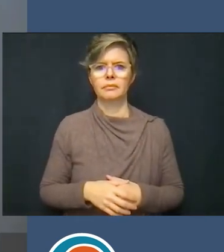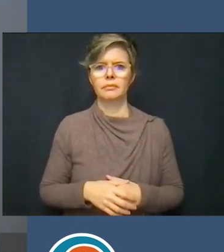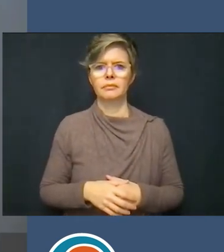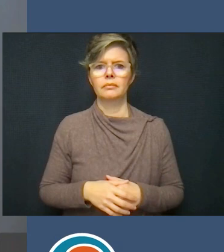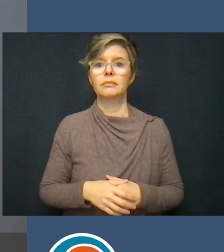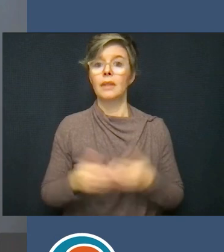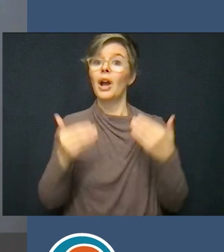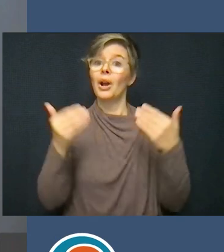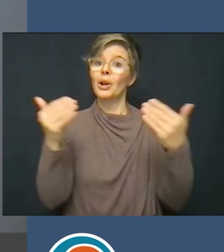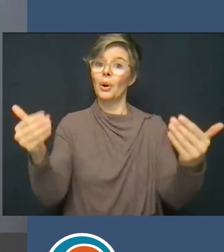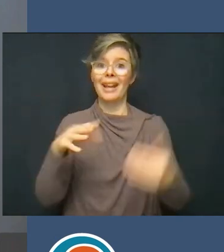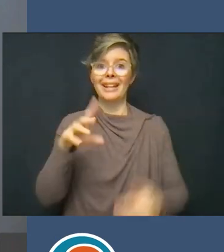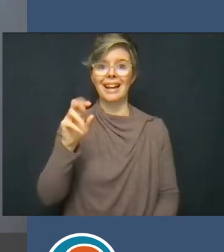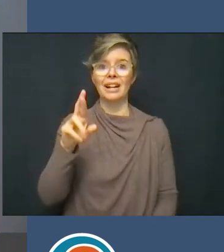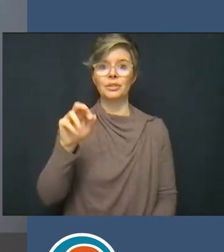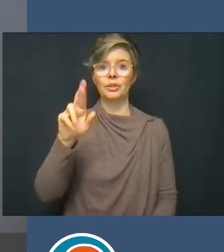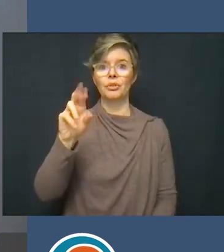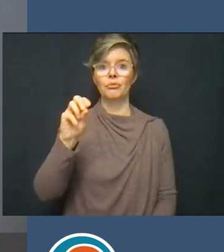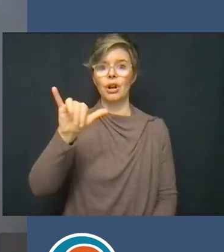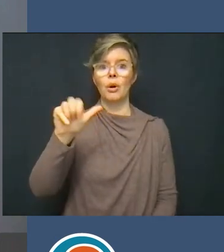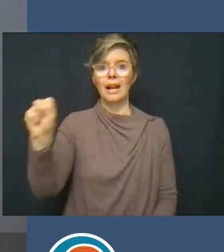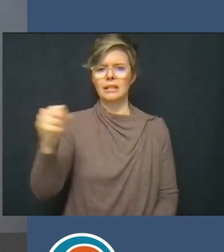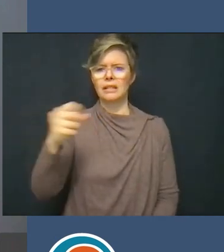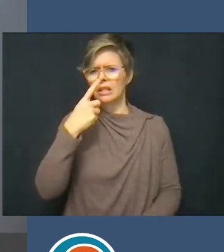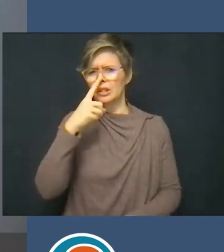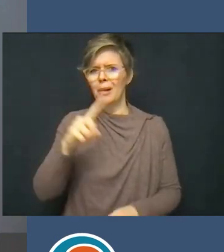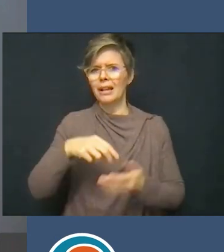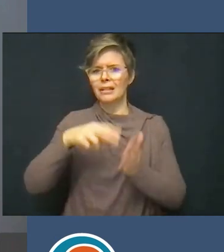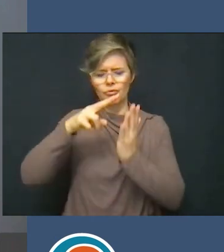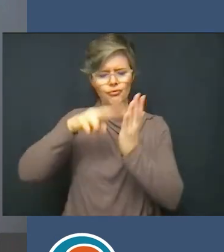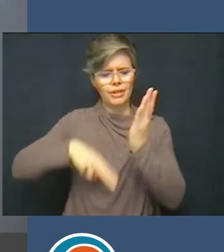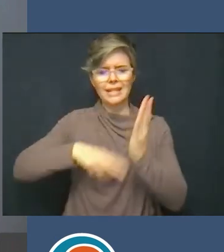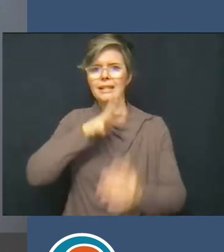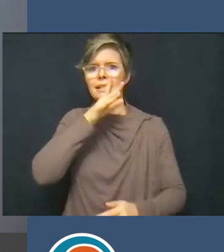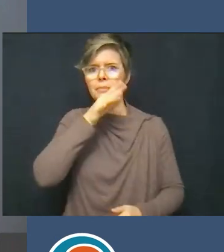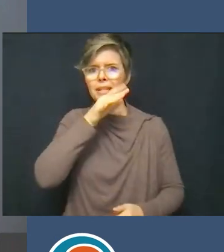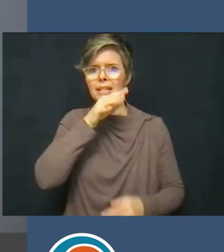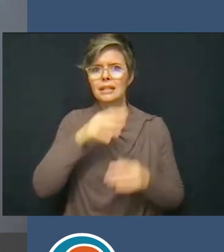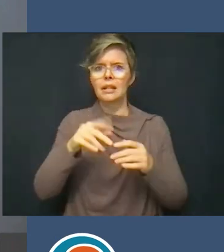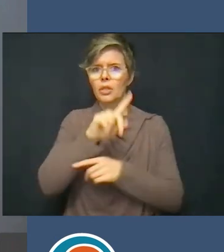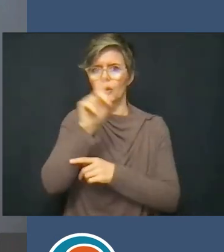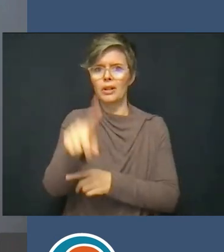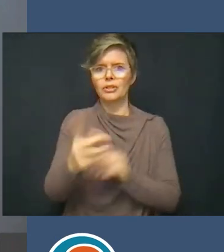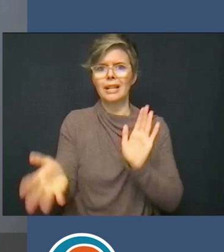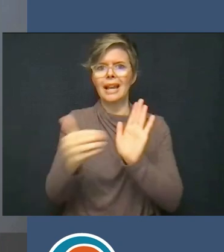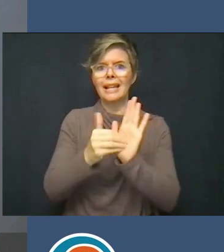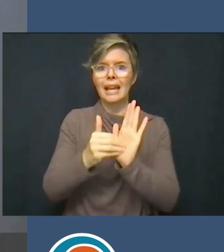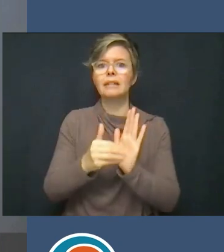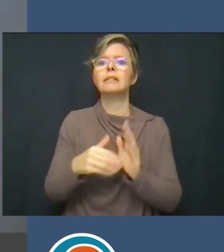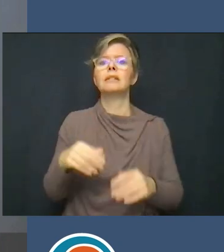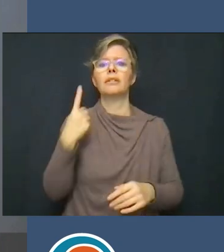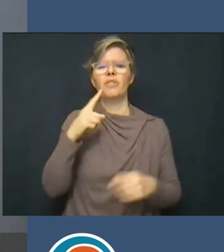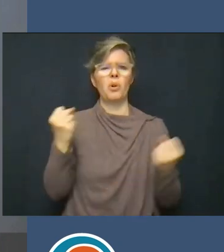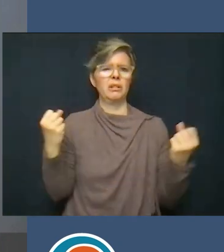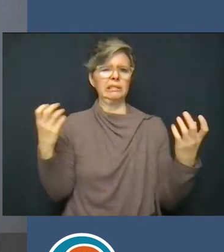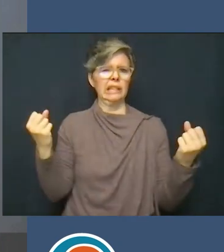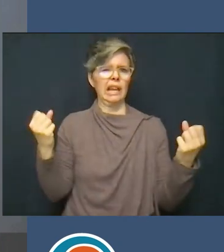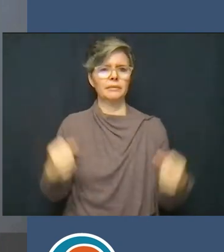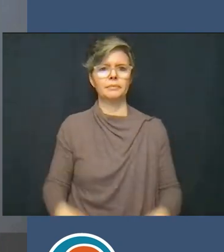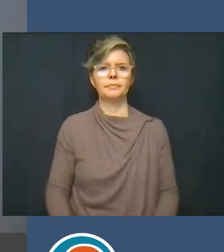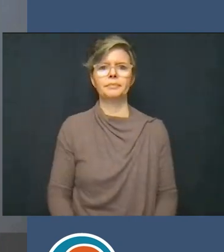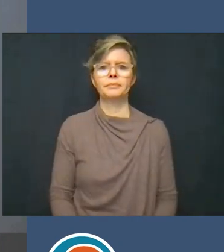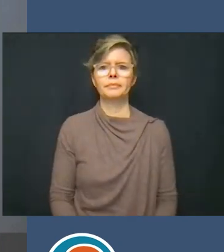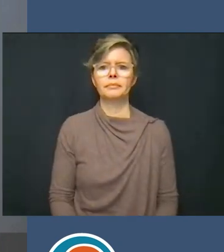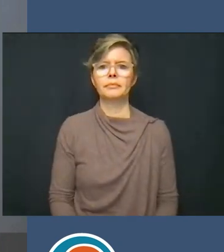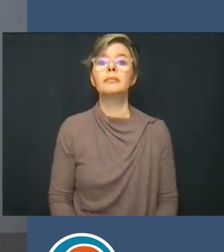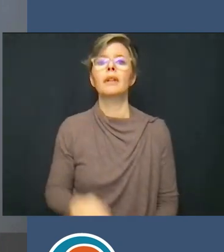Go ahead, Dr. Rojas. Maybe repeat the question so that our interpreters can interpret that. The